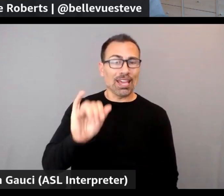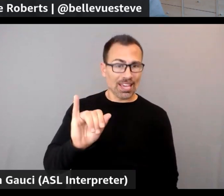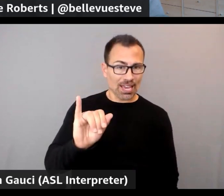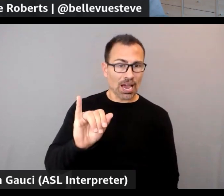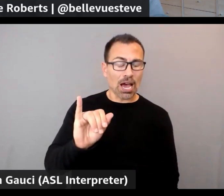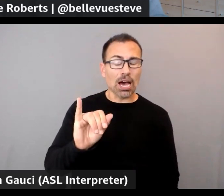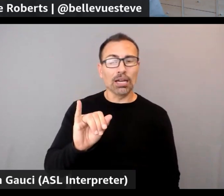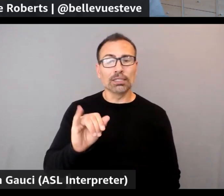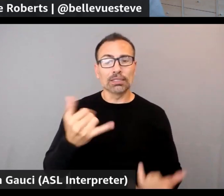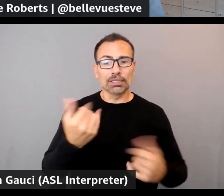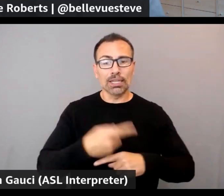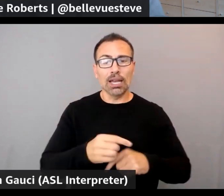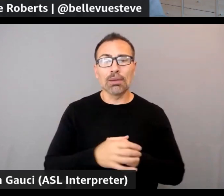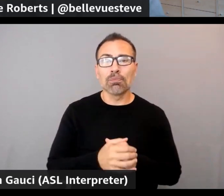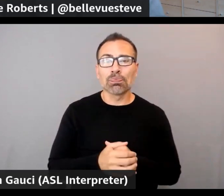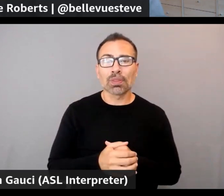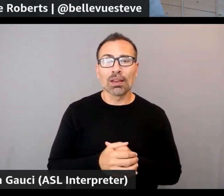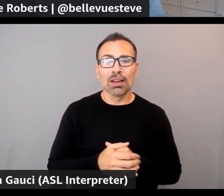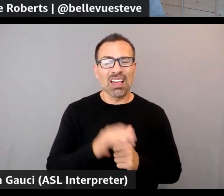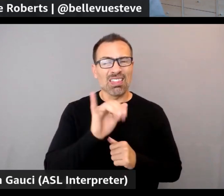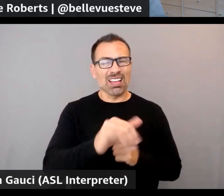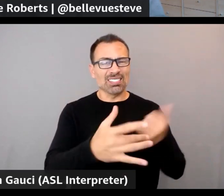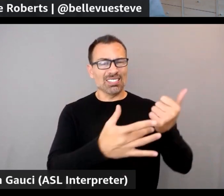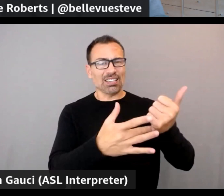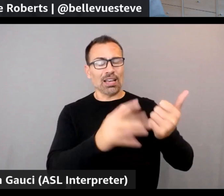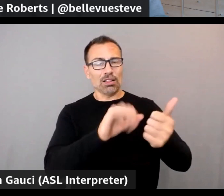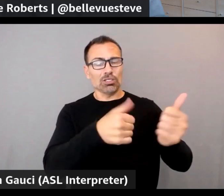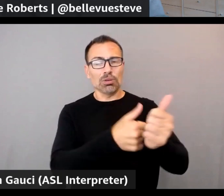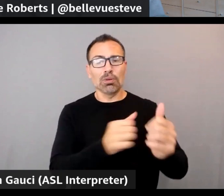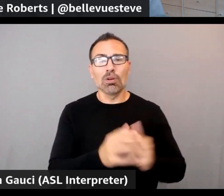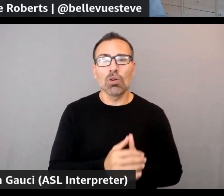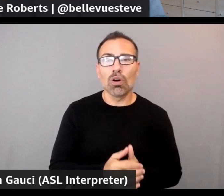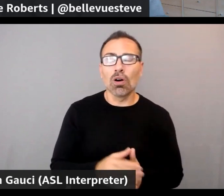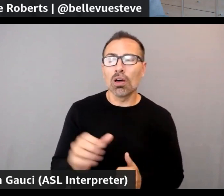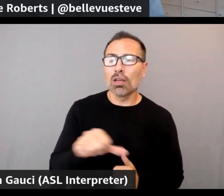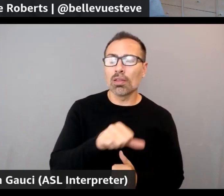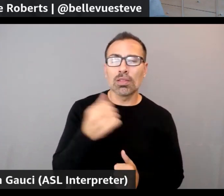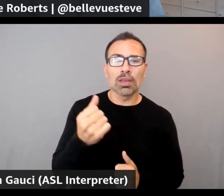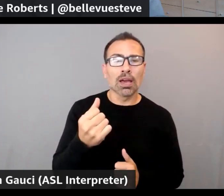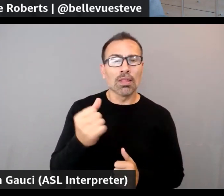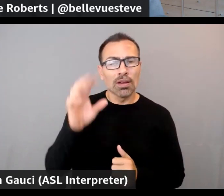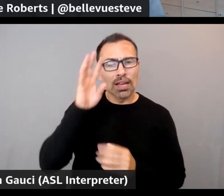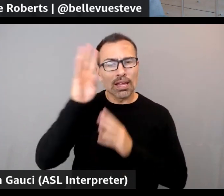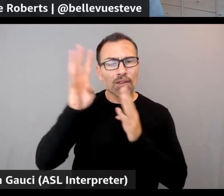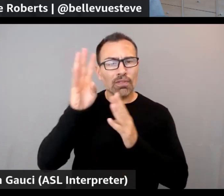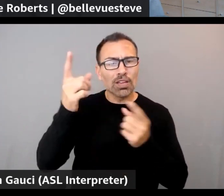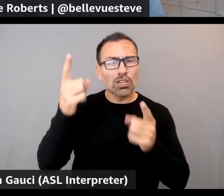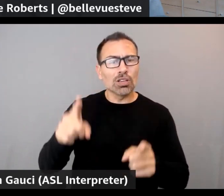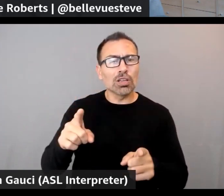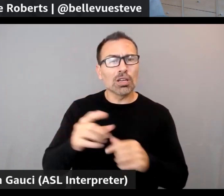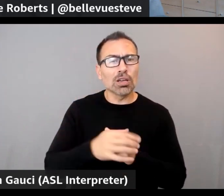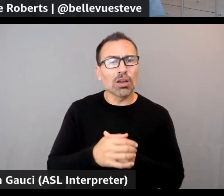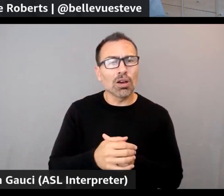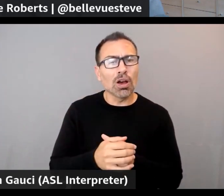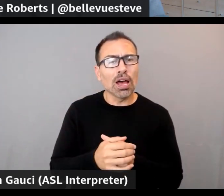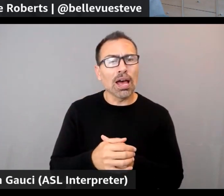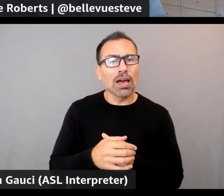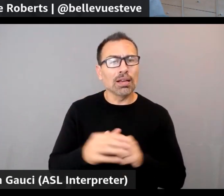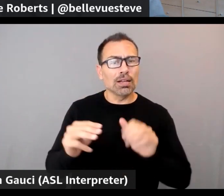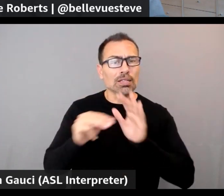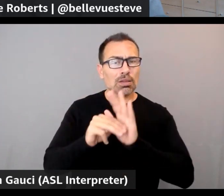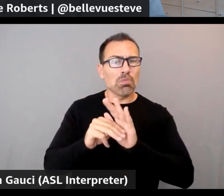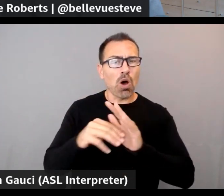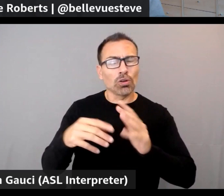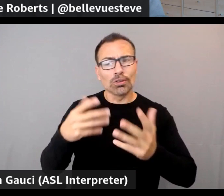technology. And the other area where innovation happens is the size of the models. As the model turns